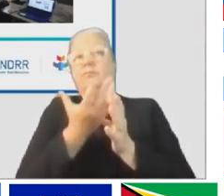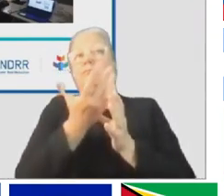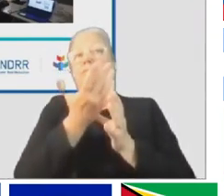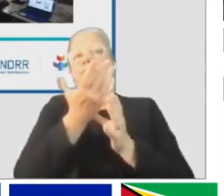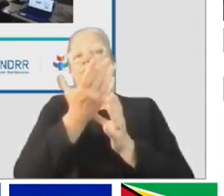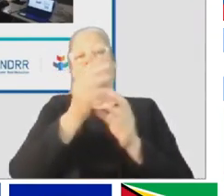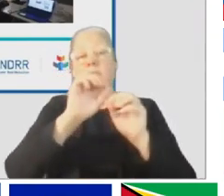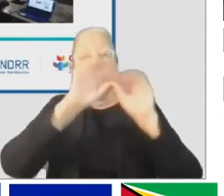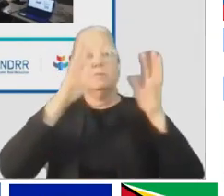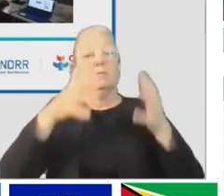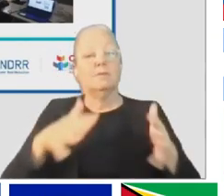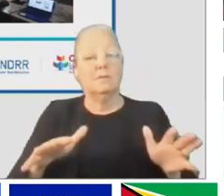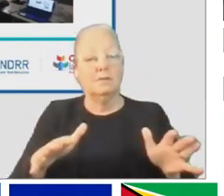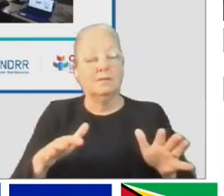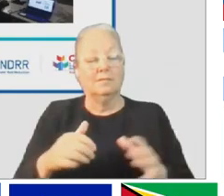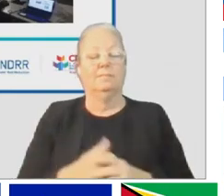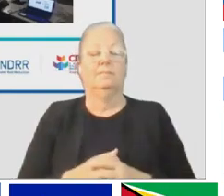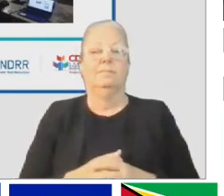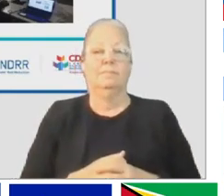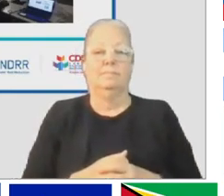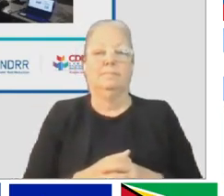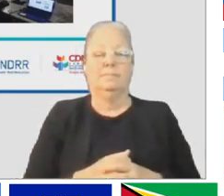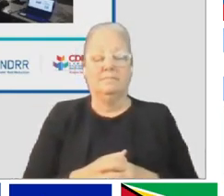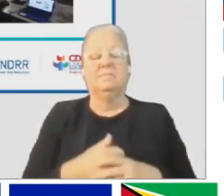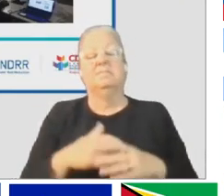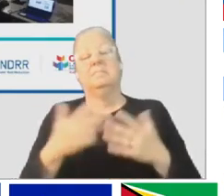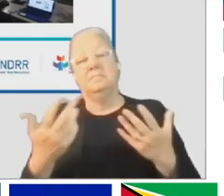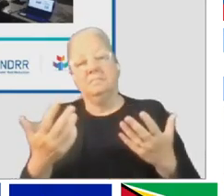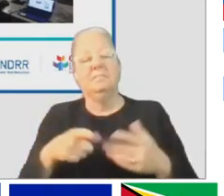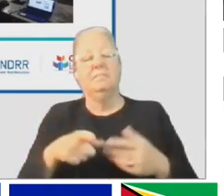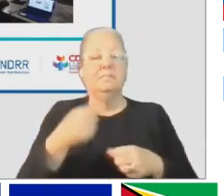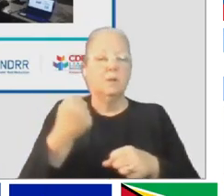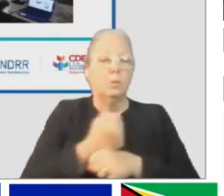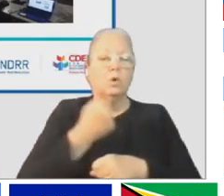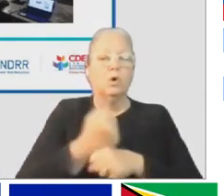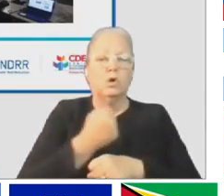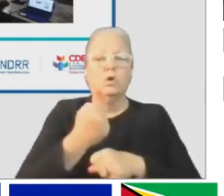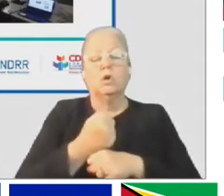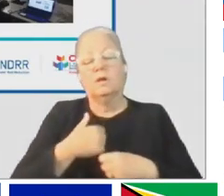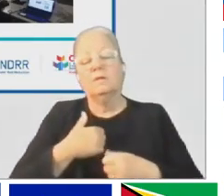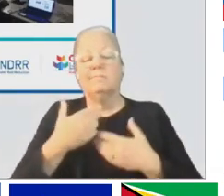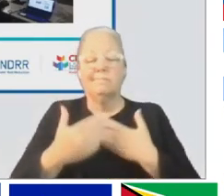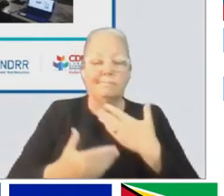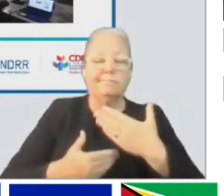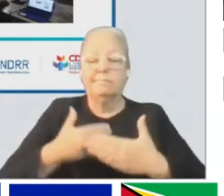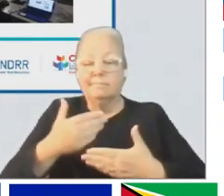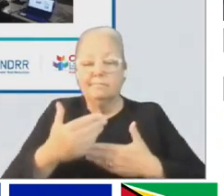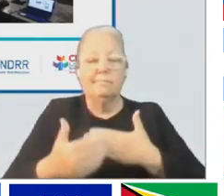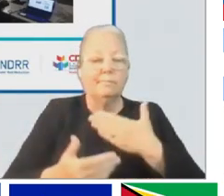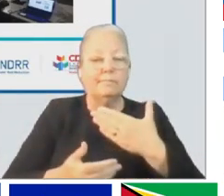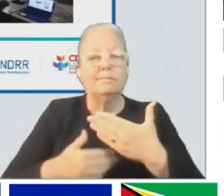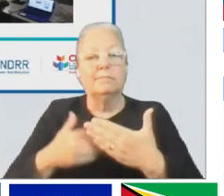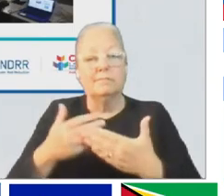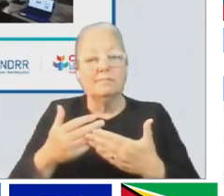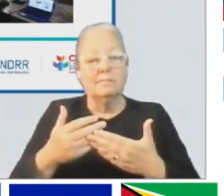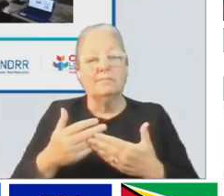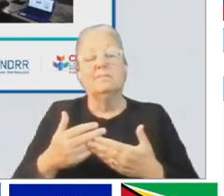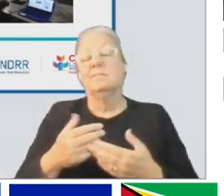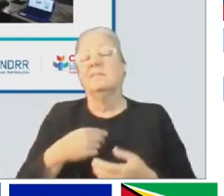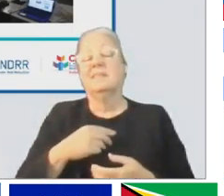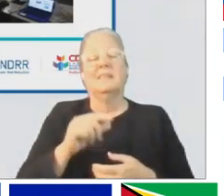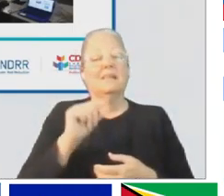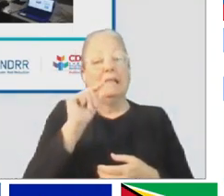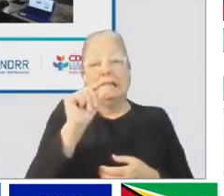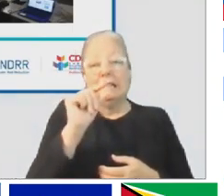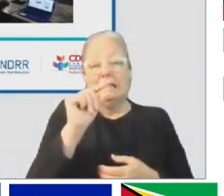And then we continued that whole collaboration, because we're one of the few organizations, a few countries in the region that